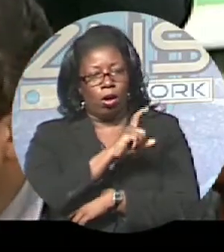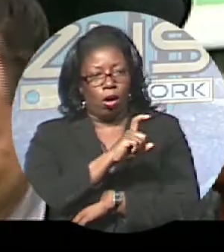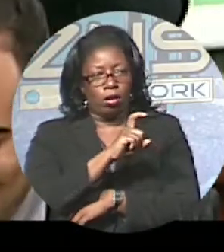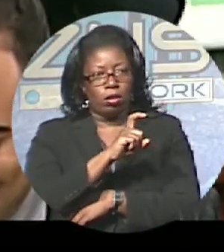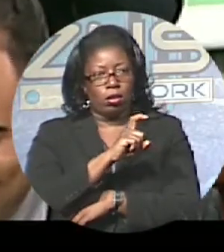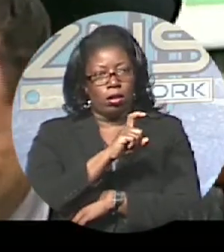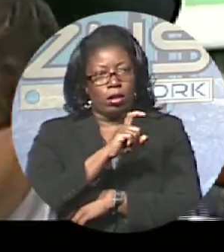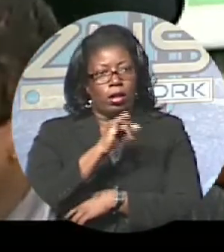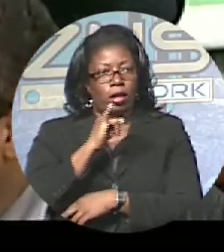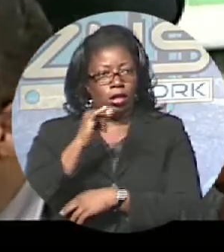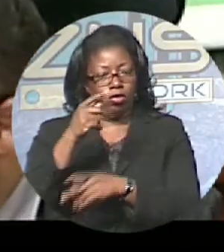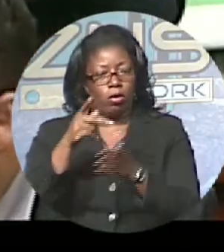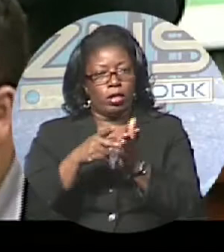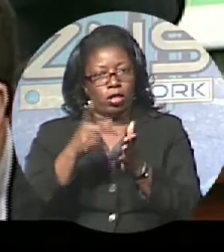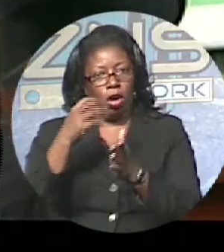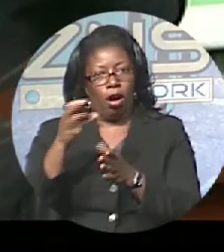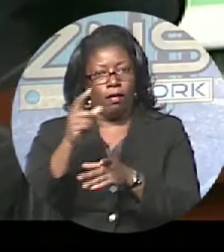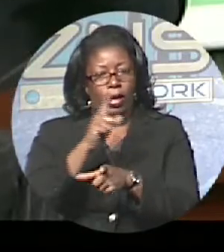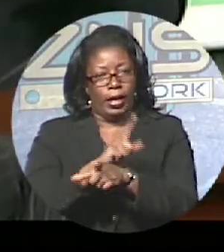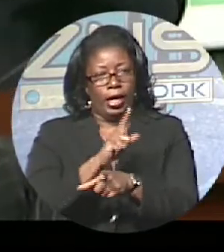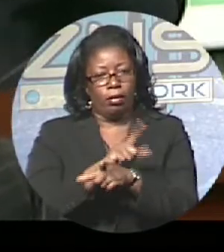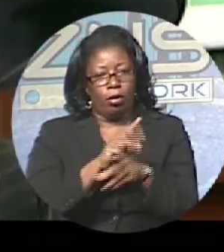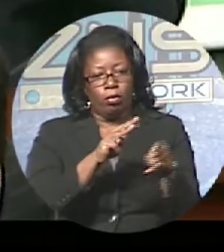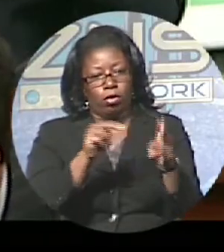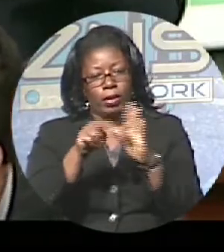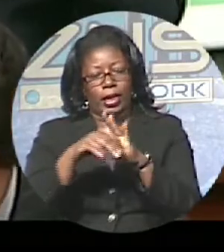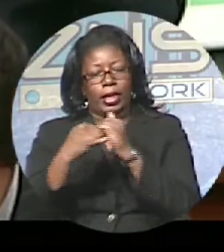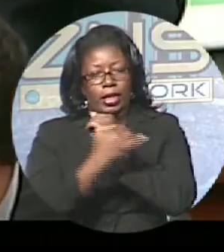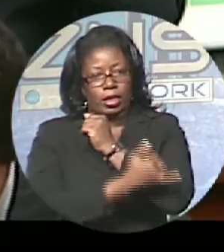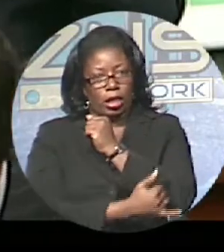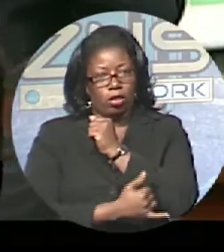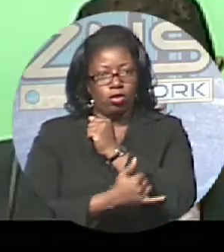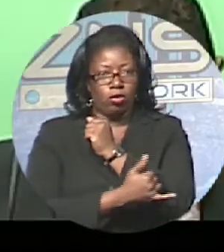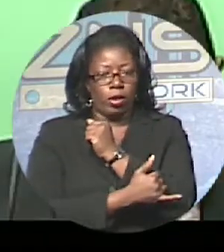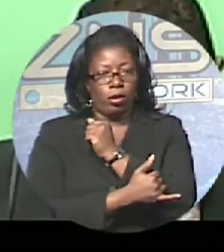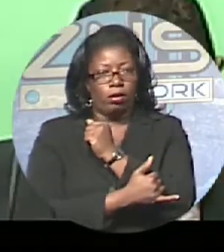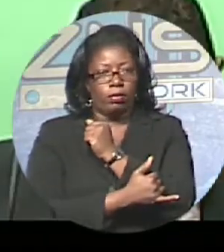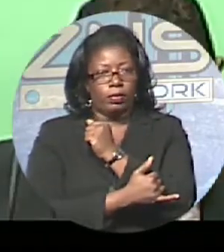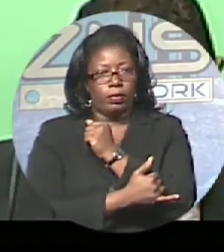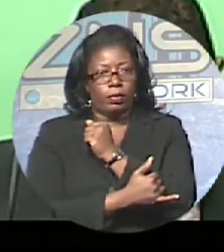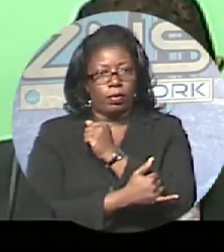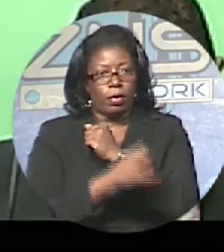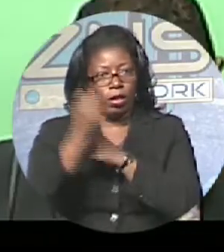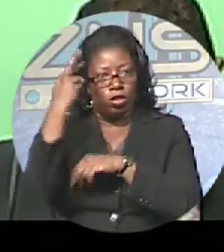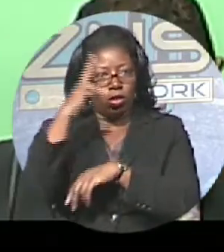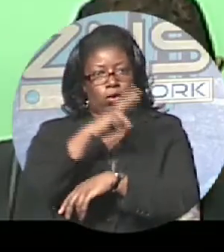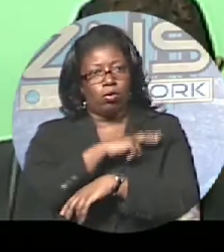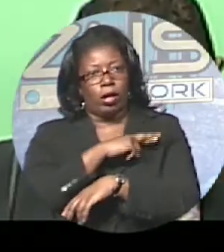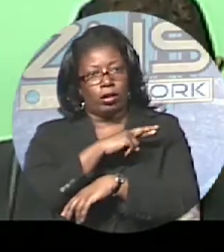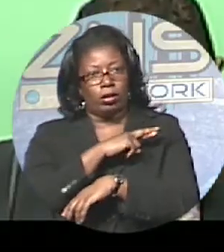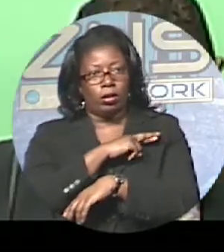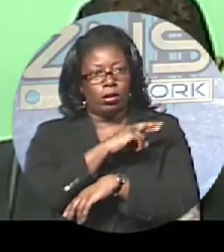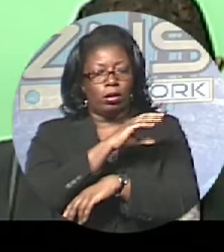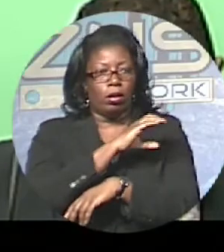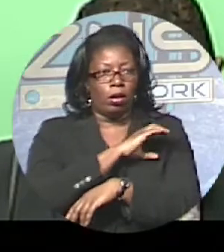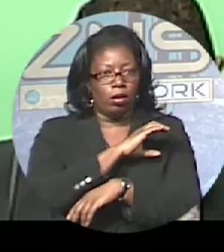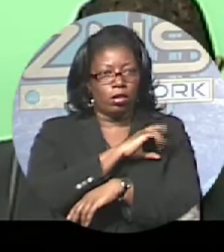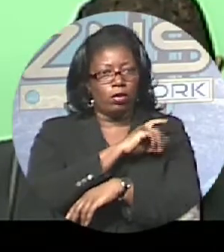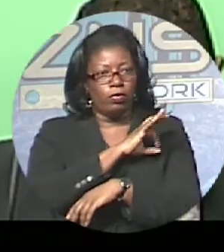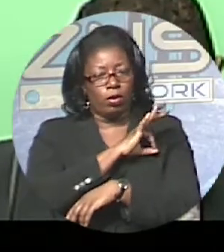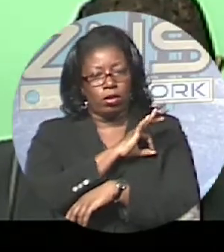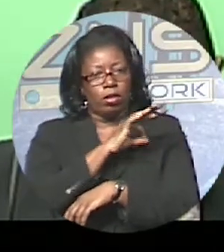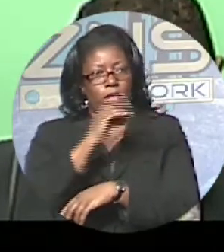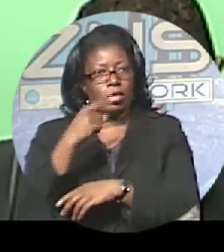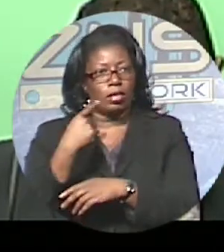of labor movement in this country is well documented. Sir Randall Fox has